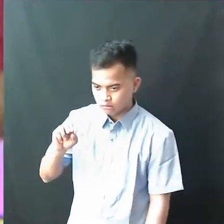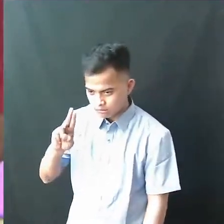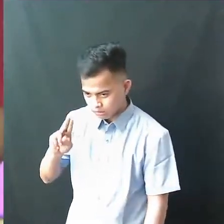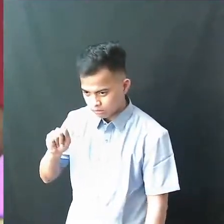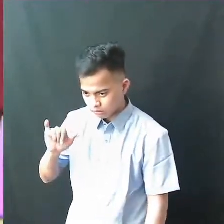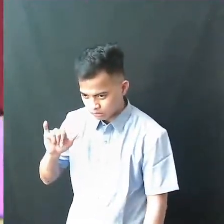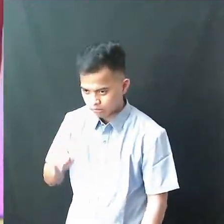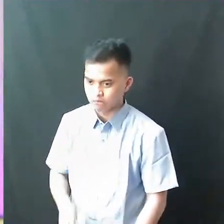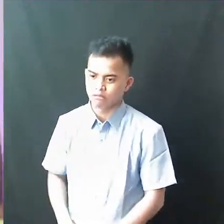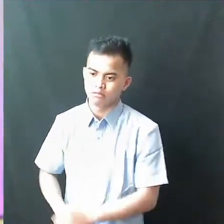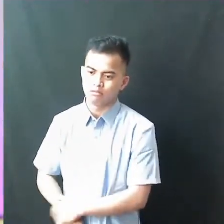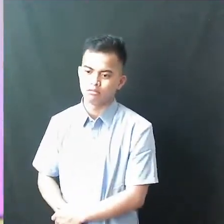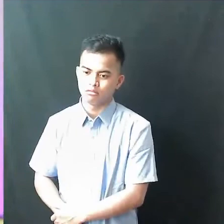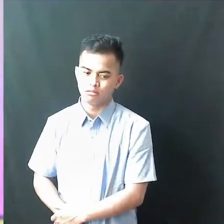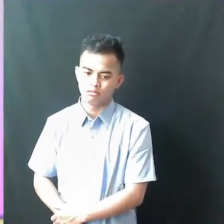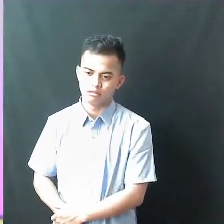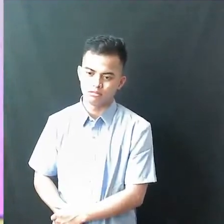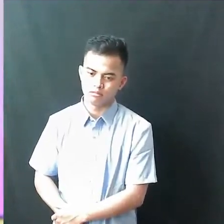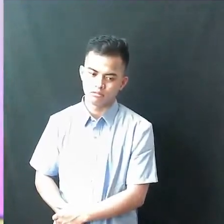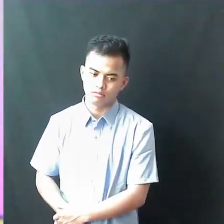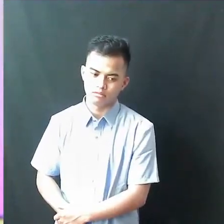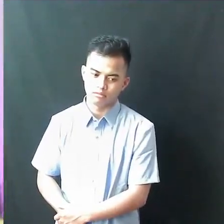hands? Sa pa? Too big?